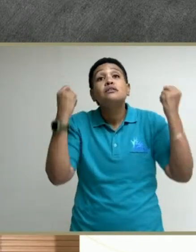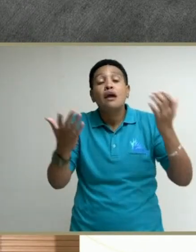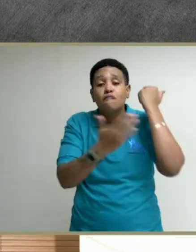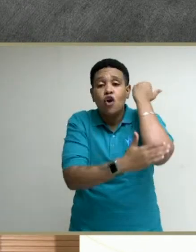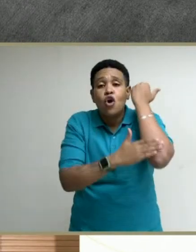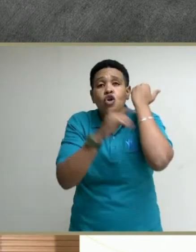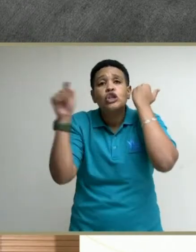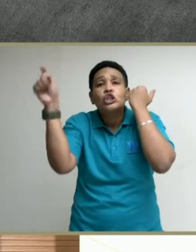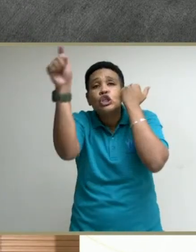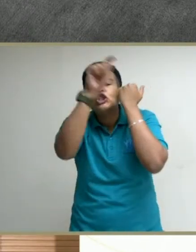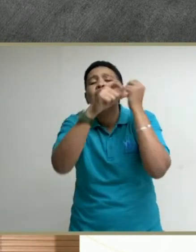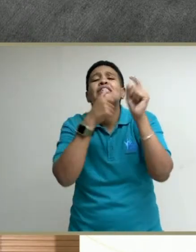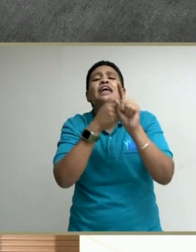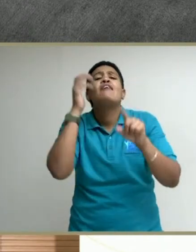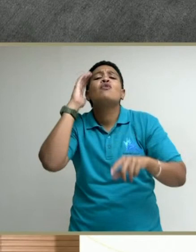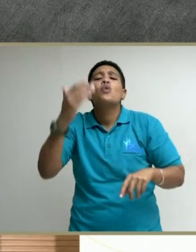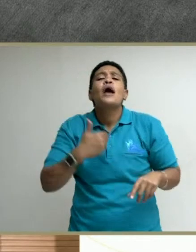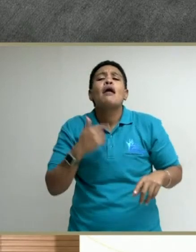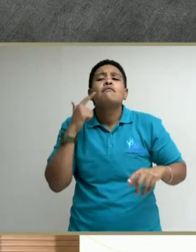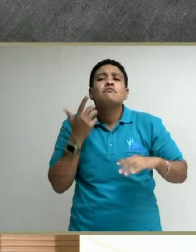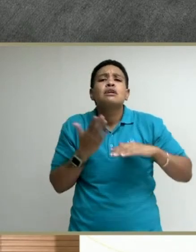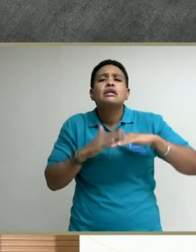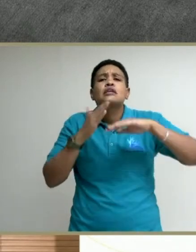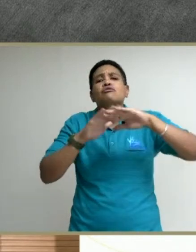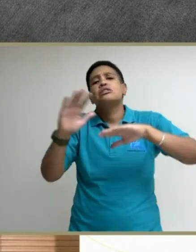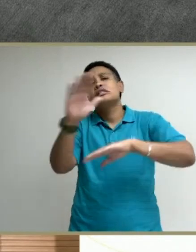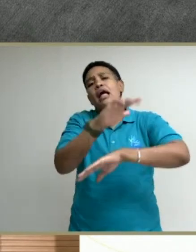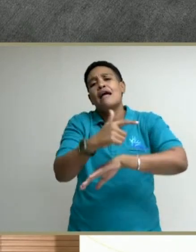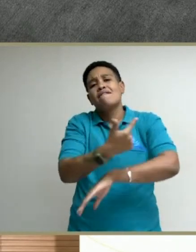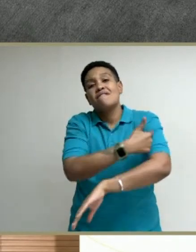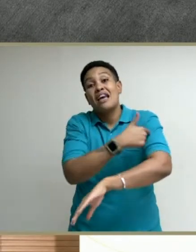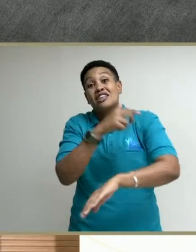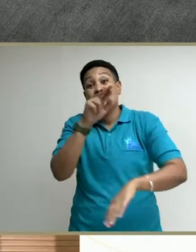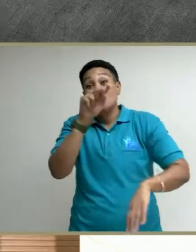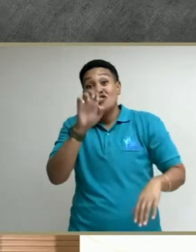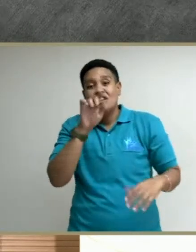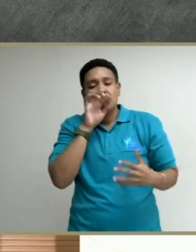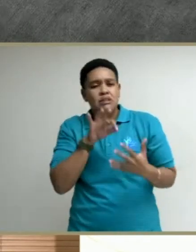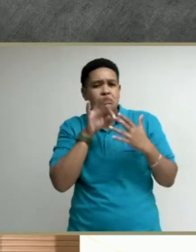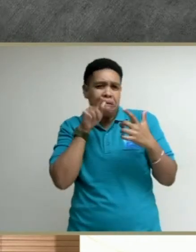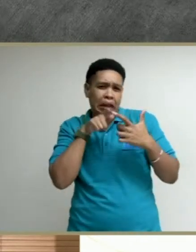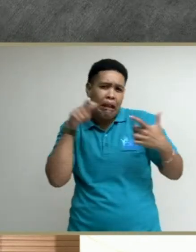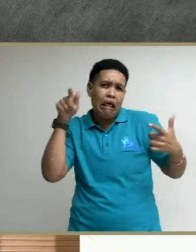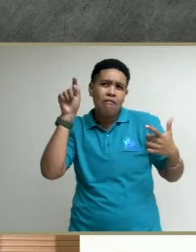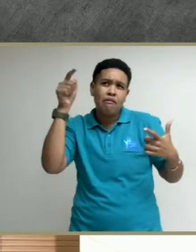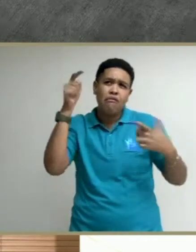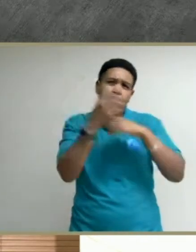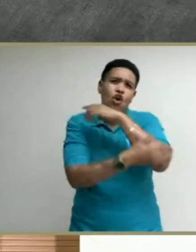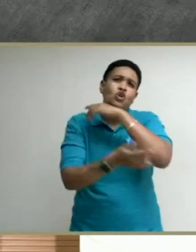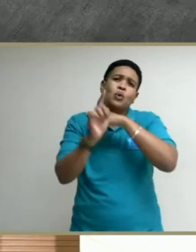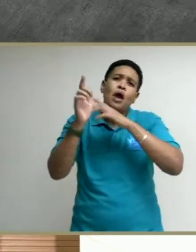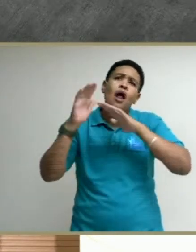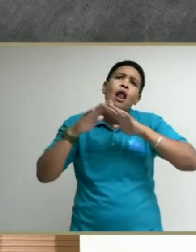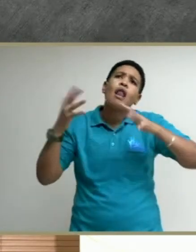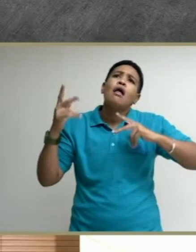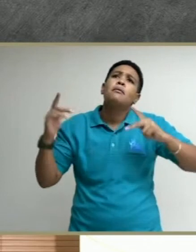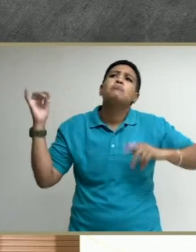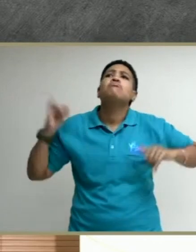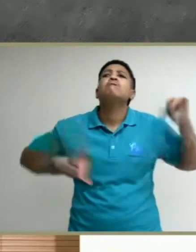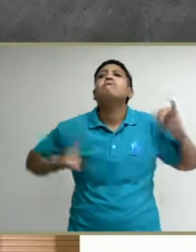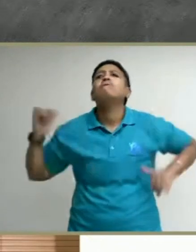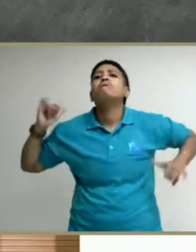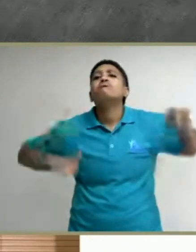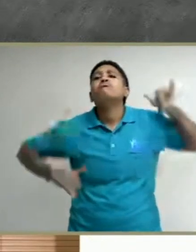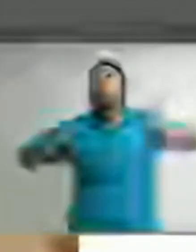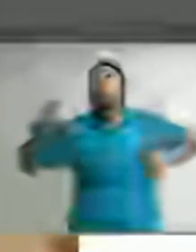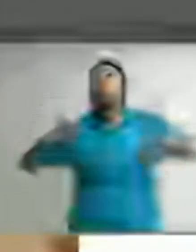countries would have increased their vaccination rates, especially larger countries from where a lot of persons travel to Jamaica,